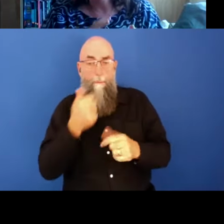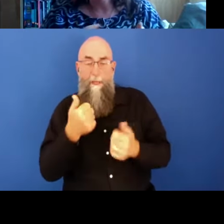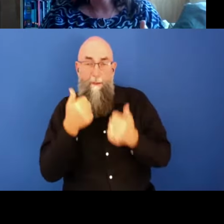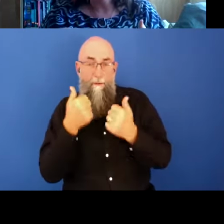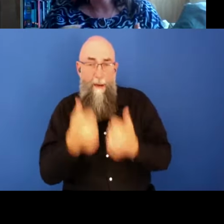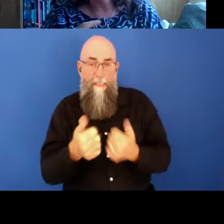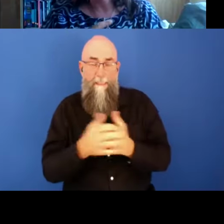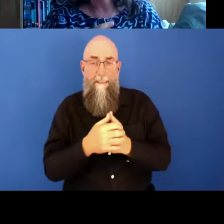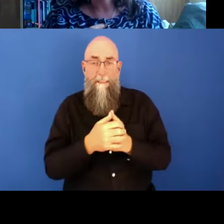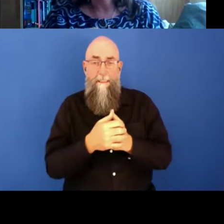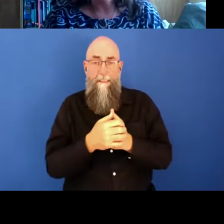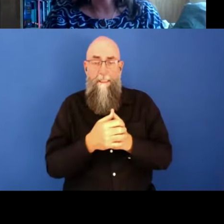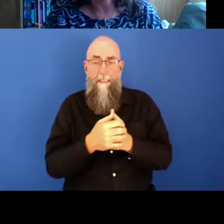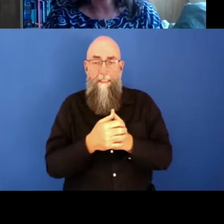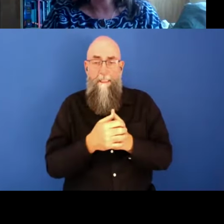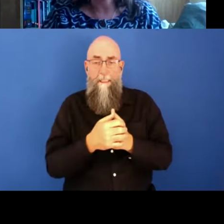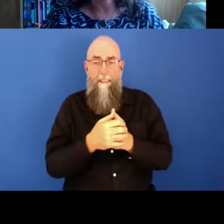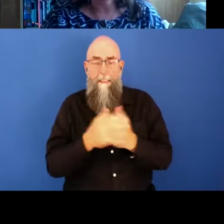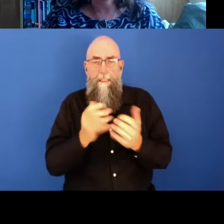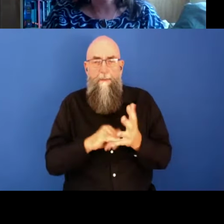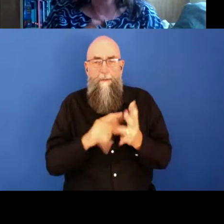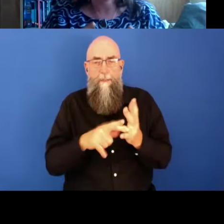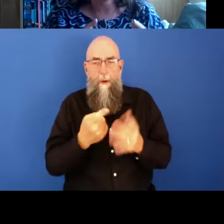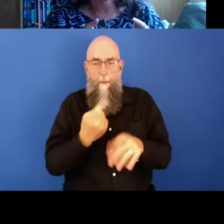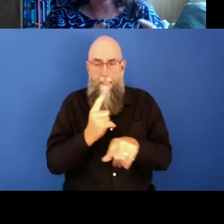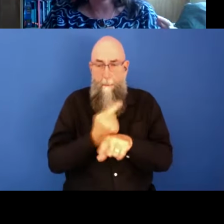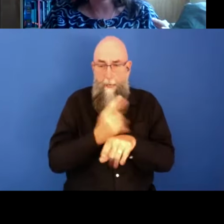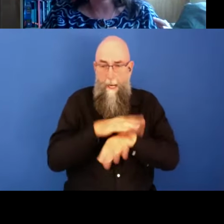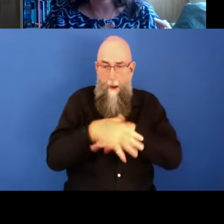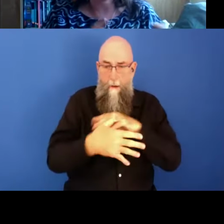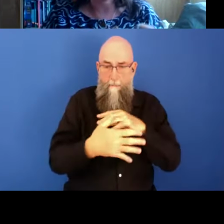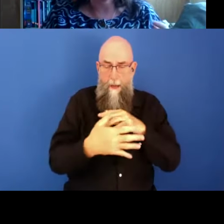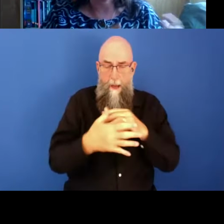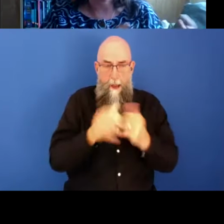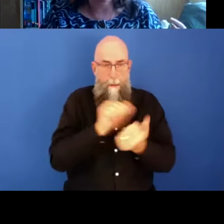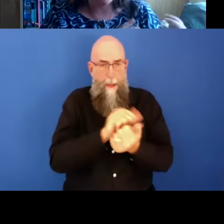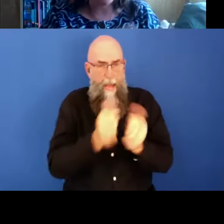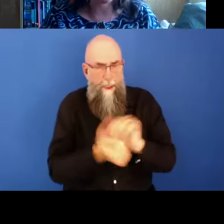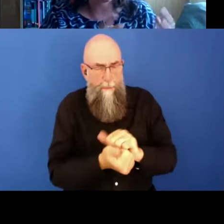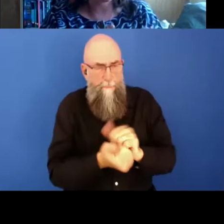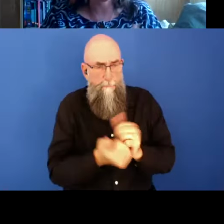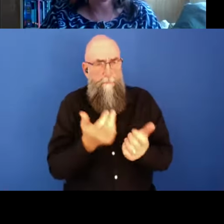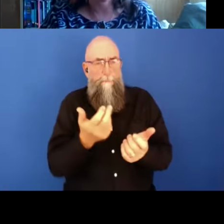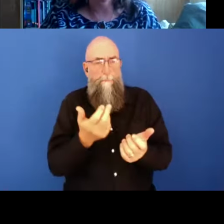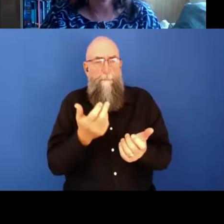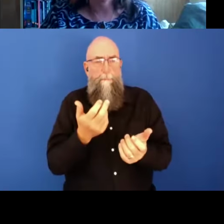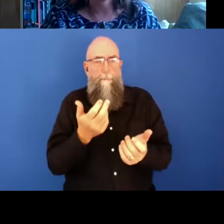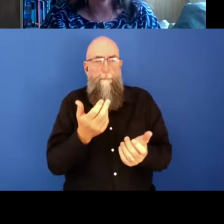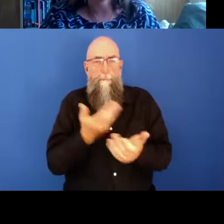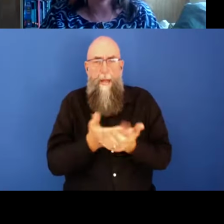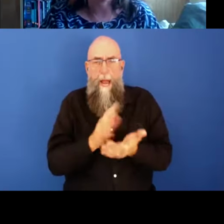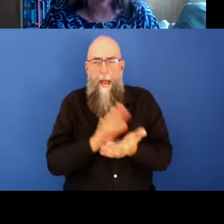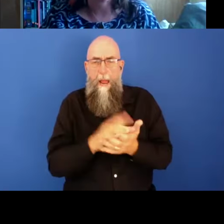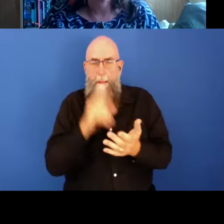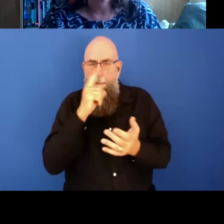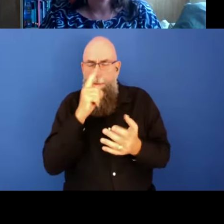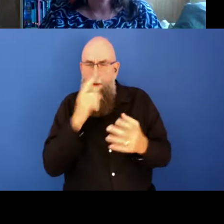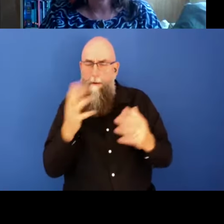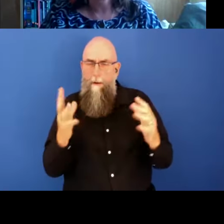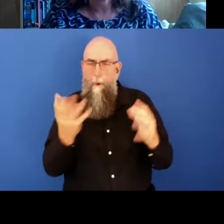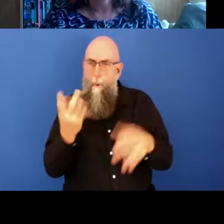um partnership and what this grant was or the people in this grant were sort of able to really